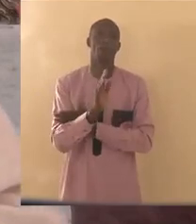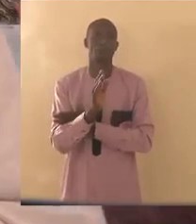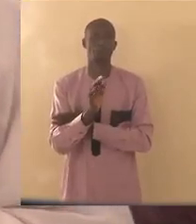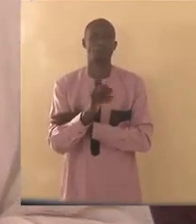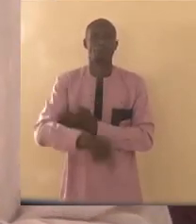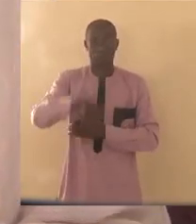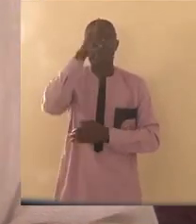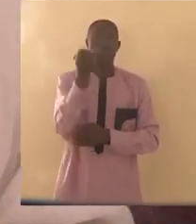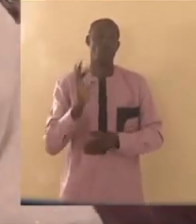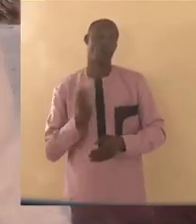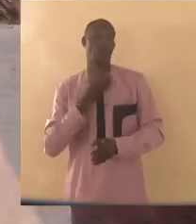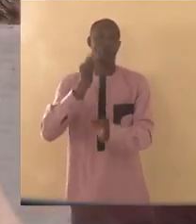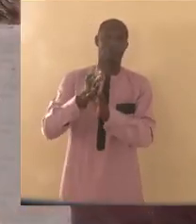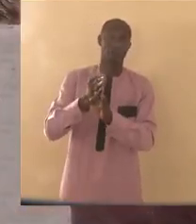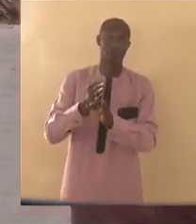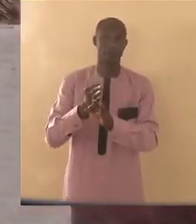And the mystics of our faith,